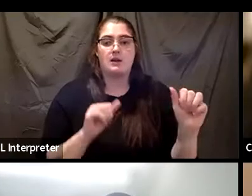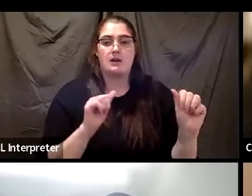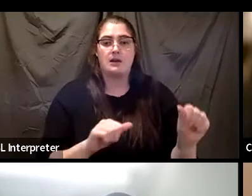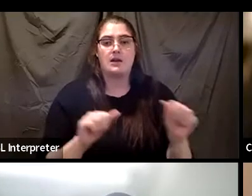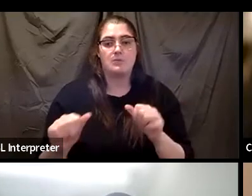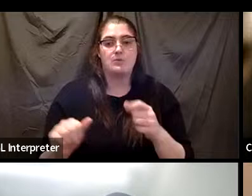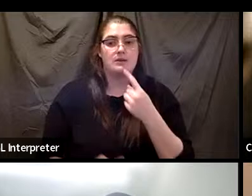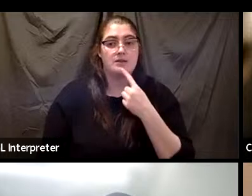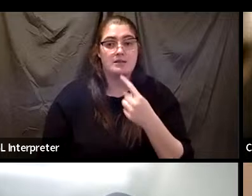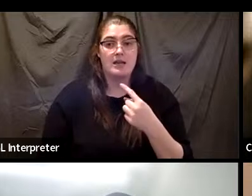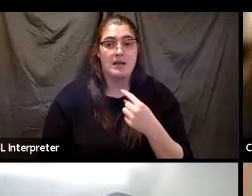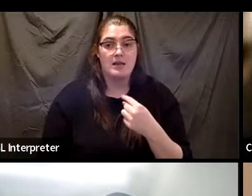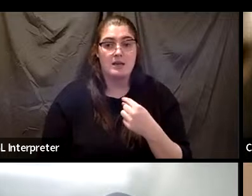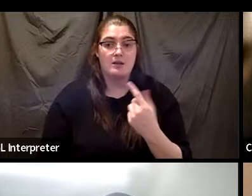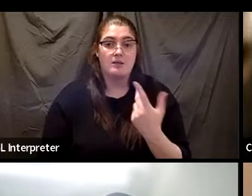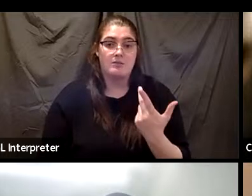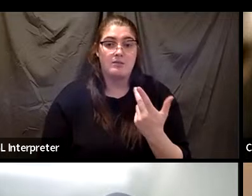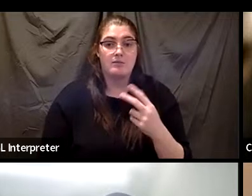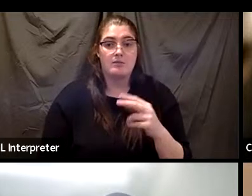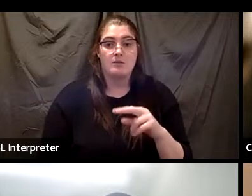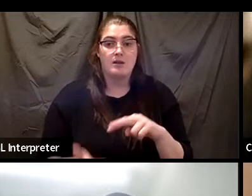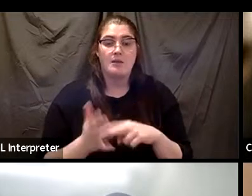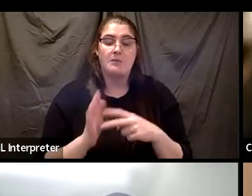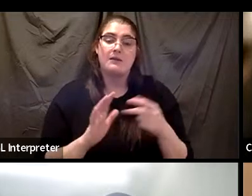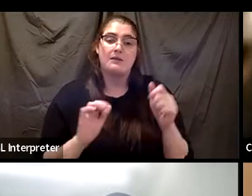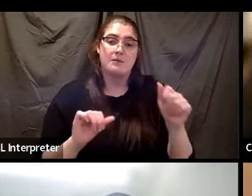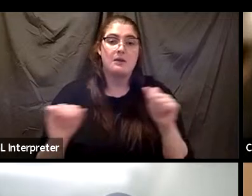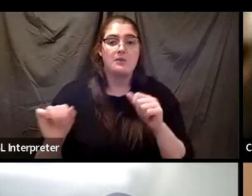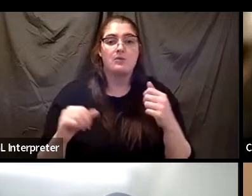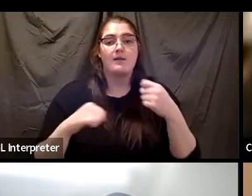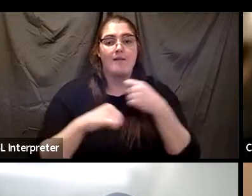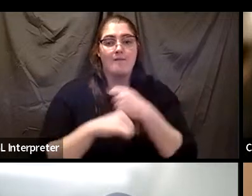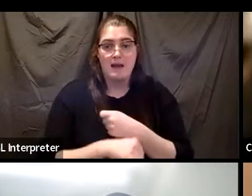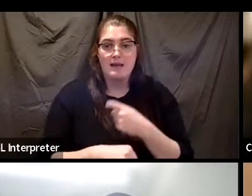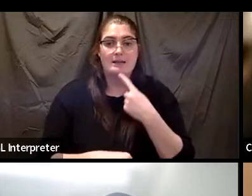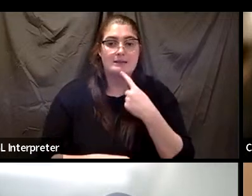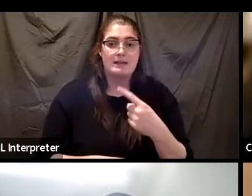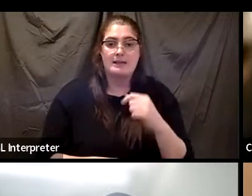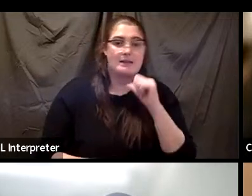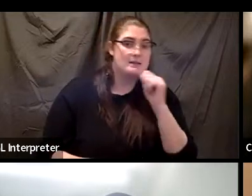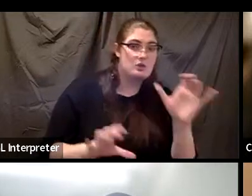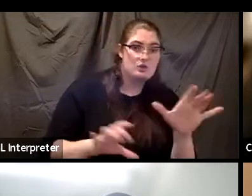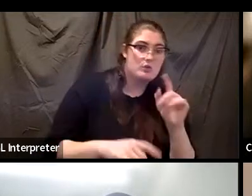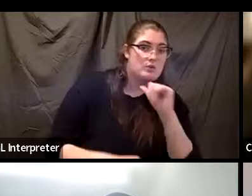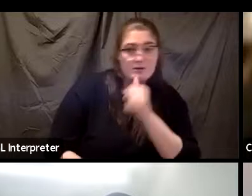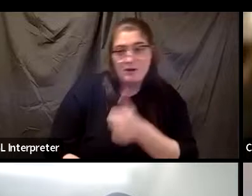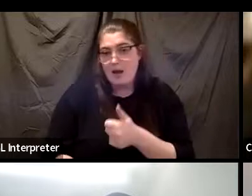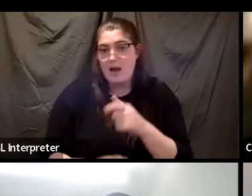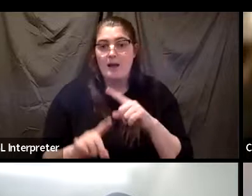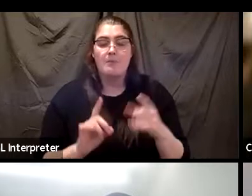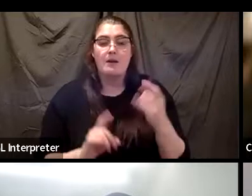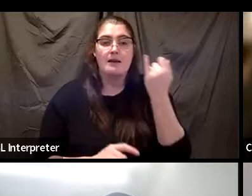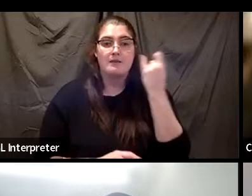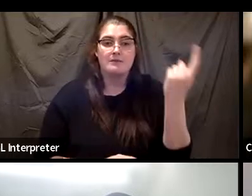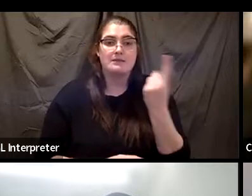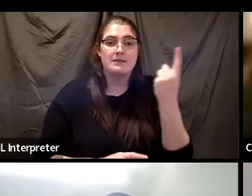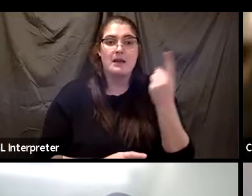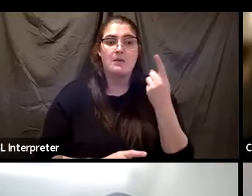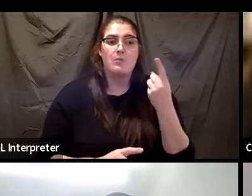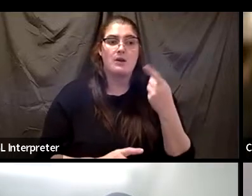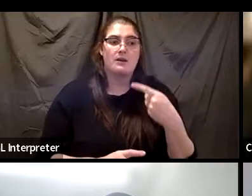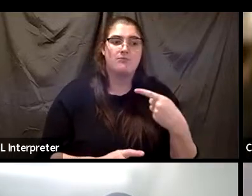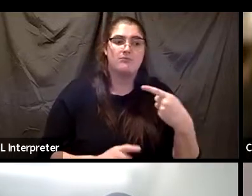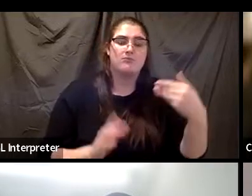say they'll be able to fight to say that if they didn't do it or not. So if someone accuses someone of